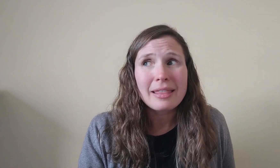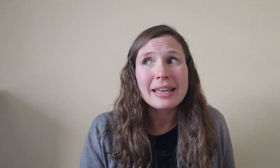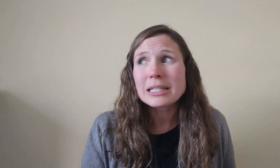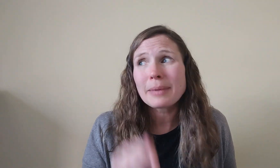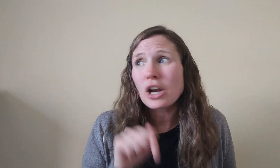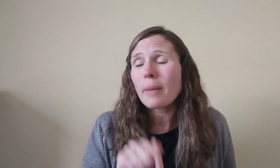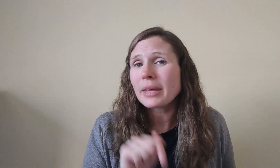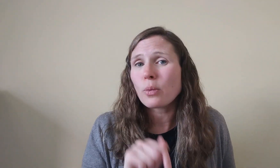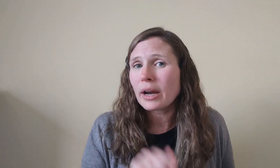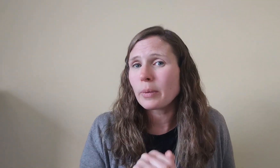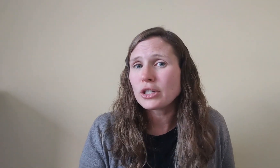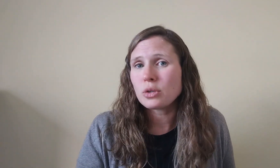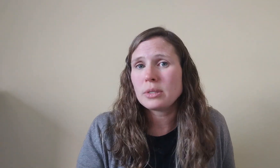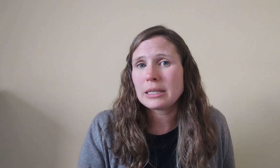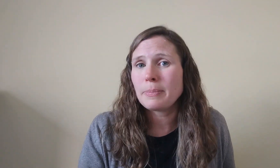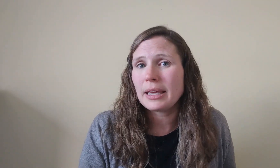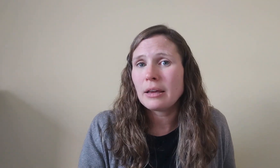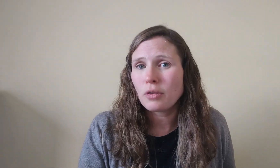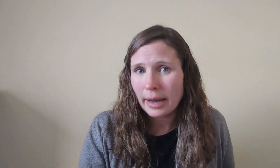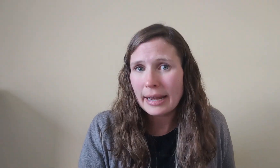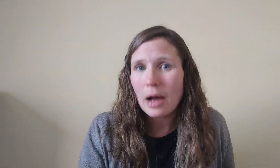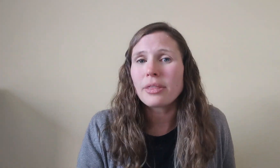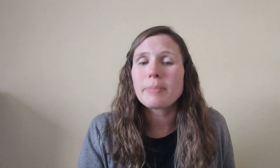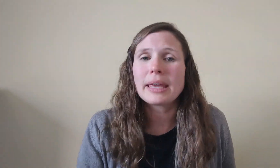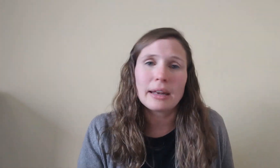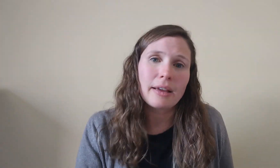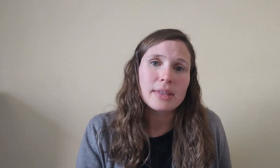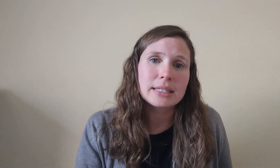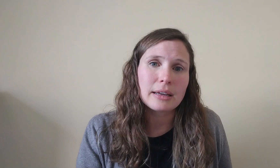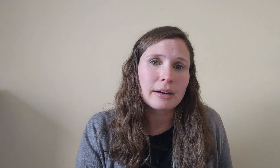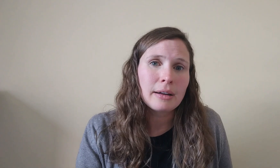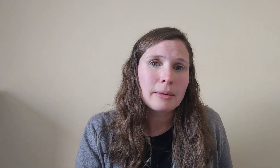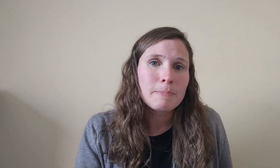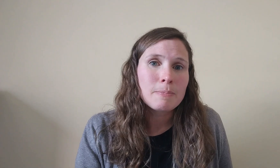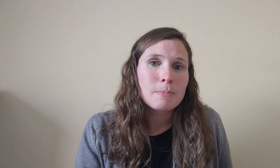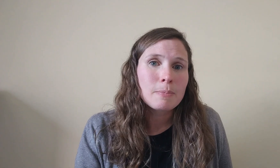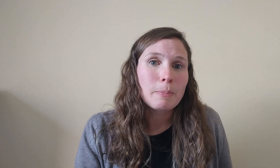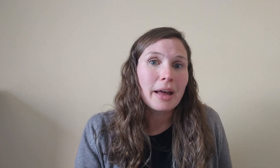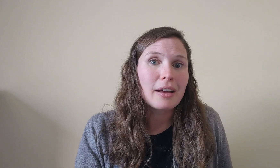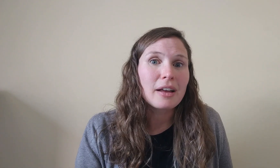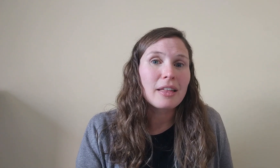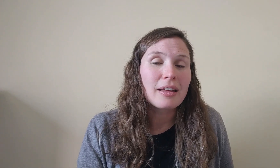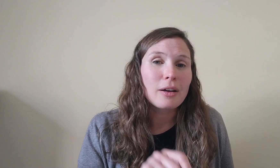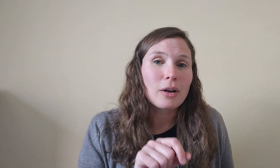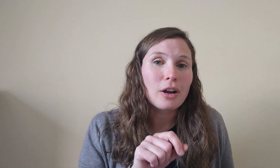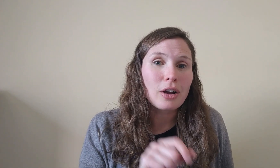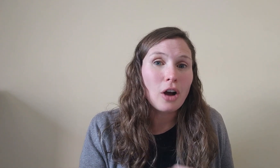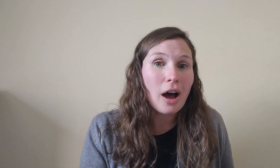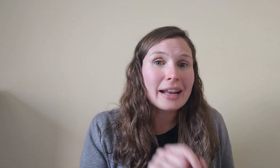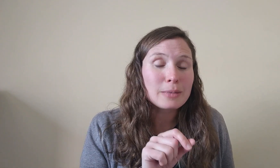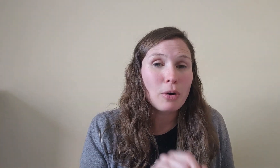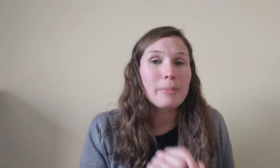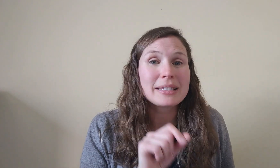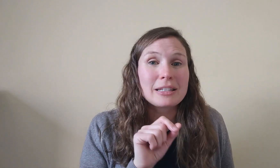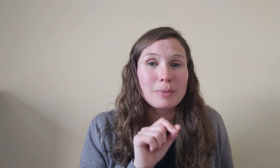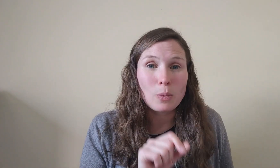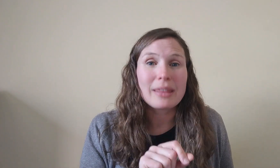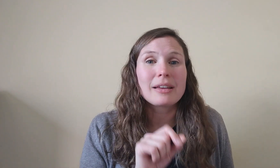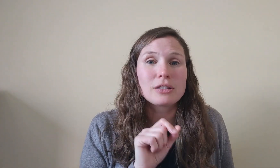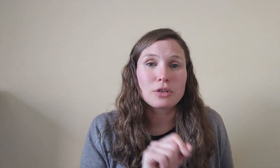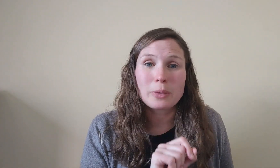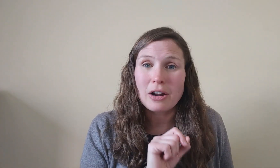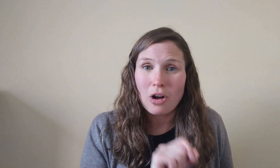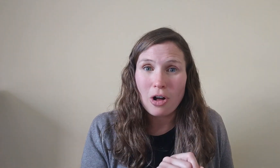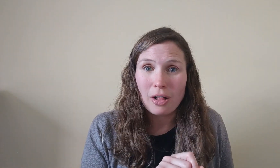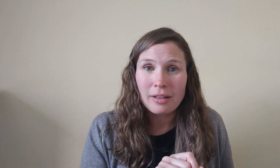now. This may not be where we choose to be right now at the beginning of this year, but God has promised to be